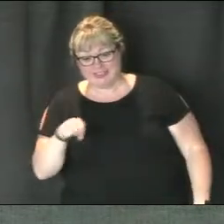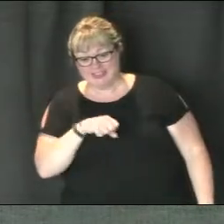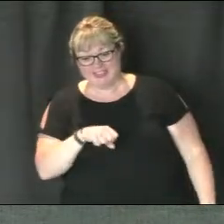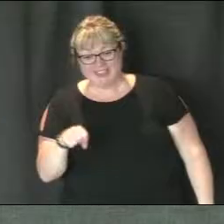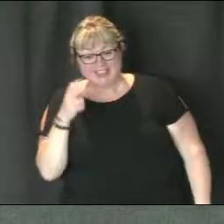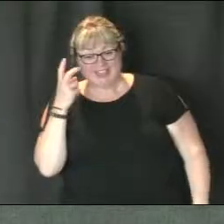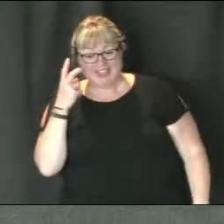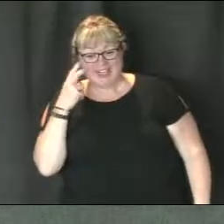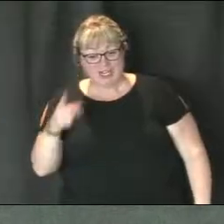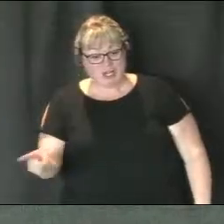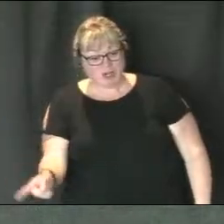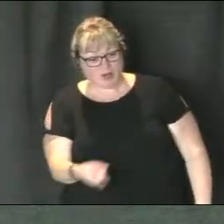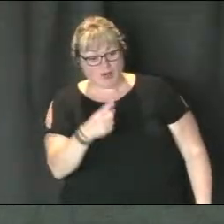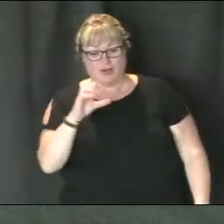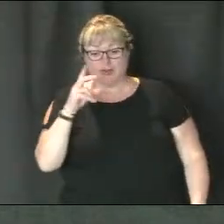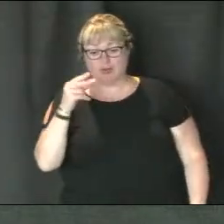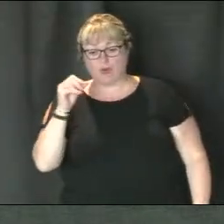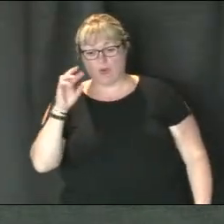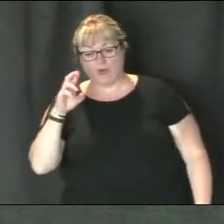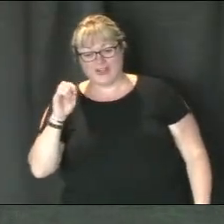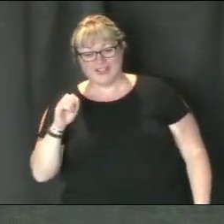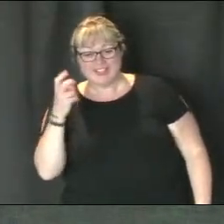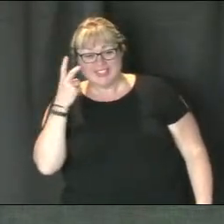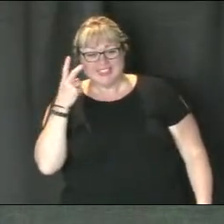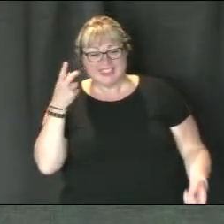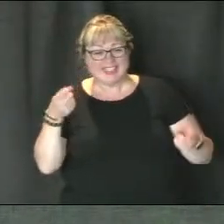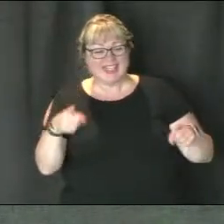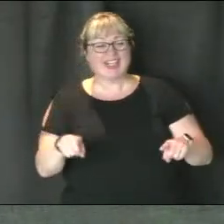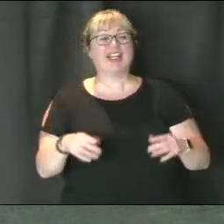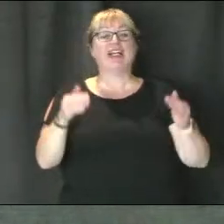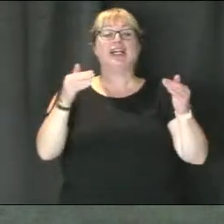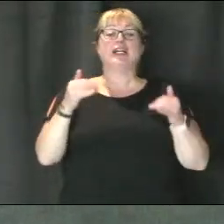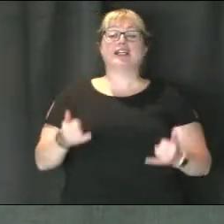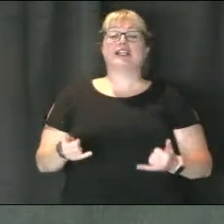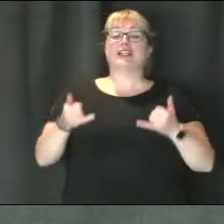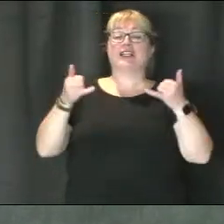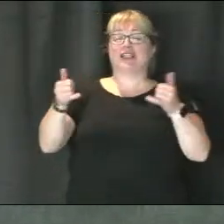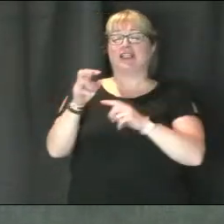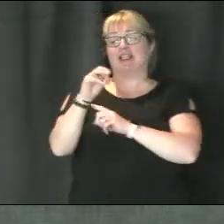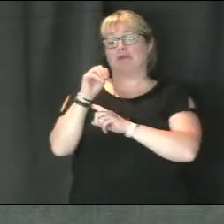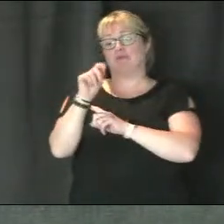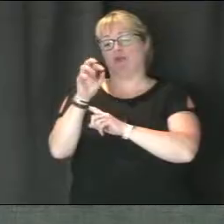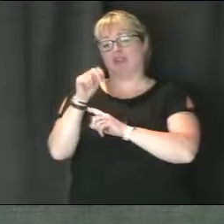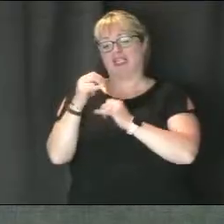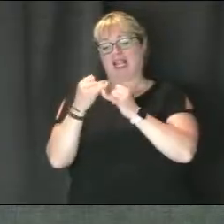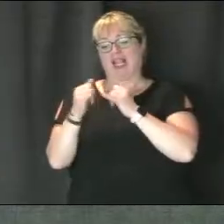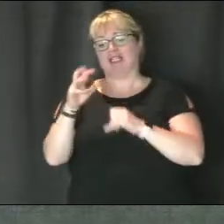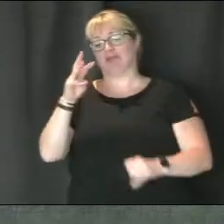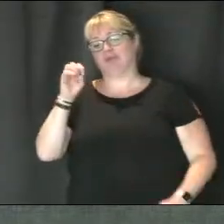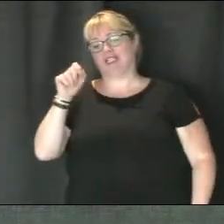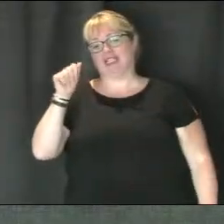instead of telling them to do their chores. The next recipient is Maureen Mennie.